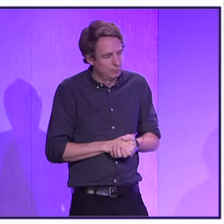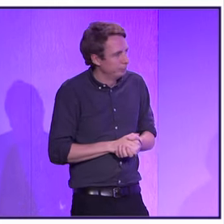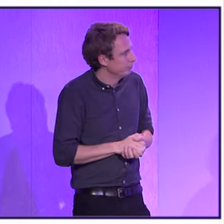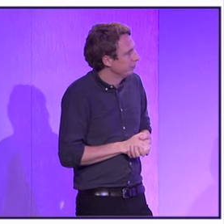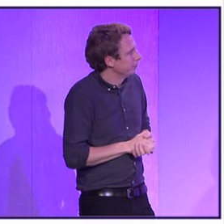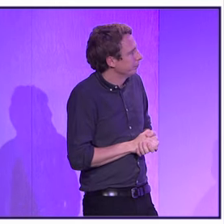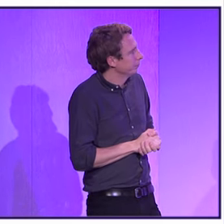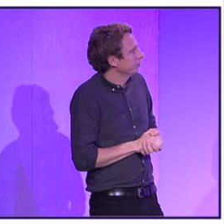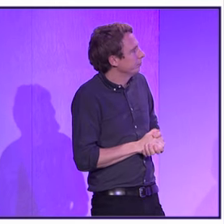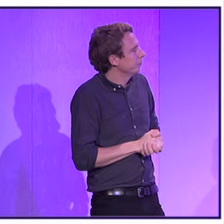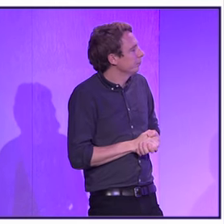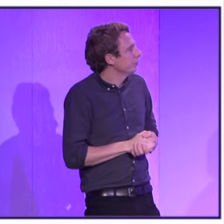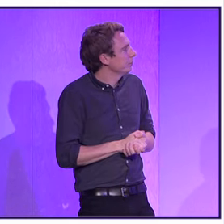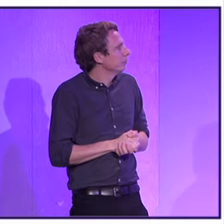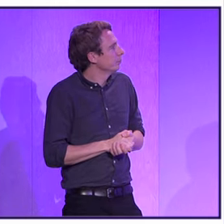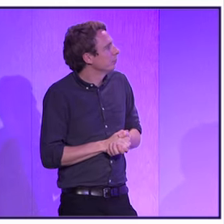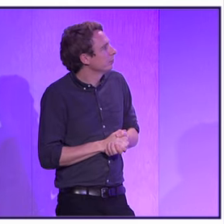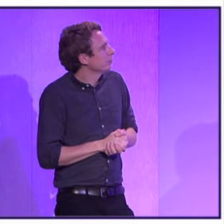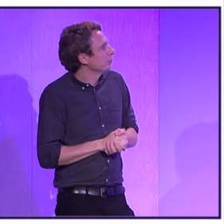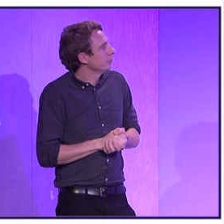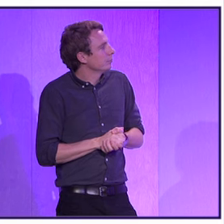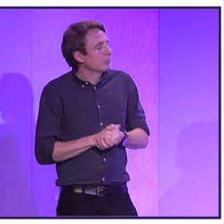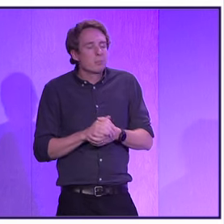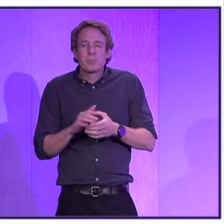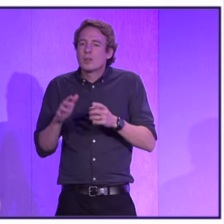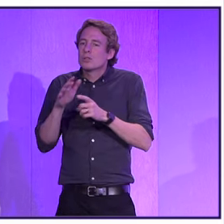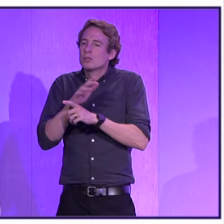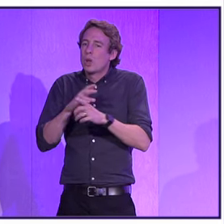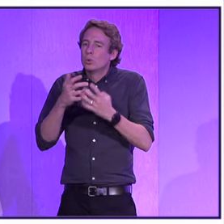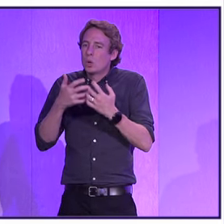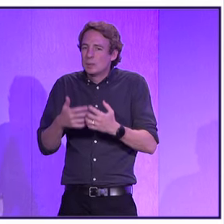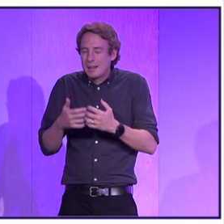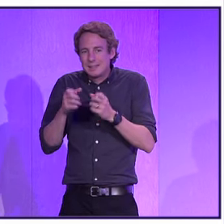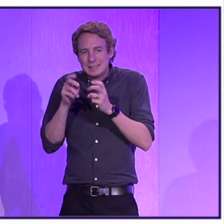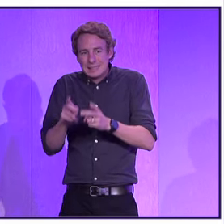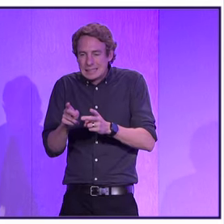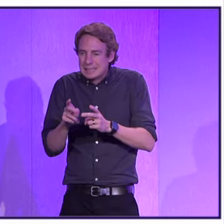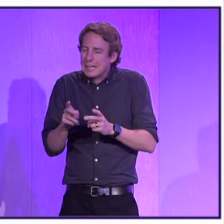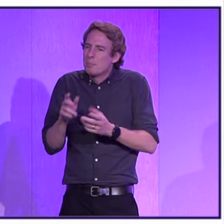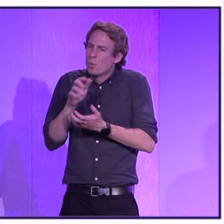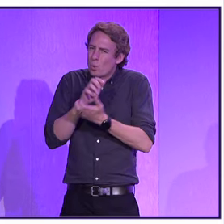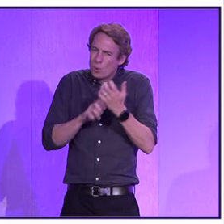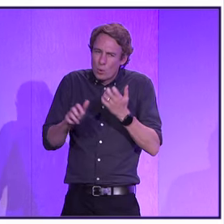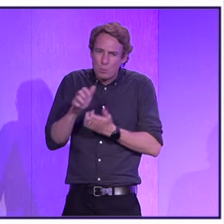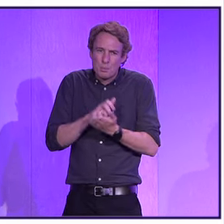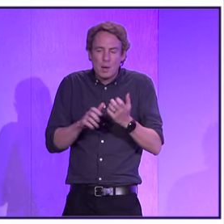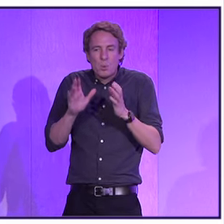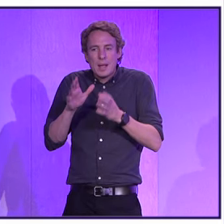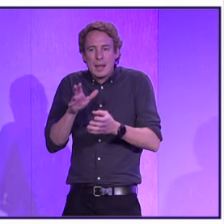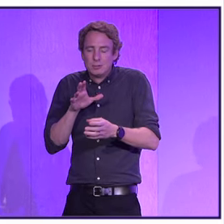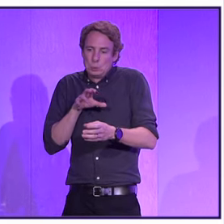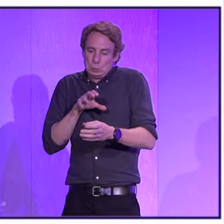So for those complex socio-technical systems to be capable of change and adaptation, we really need to be building